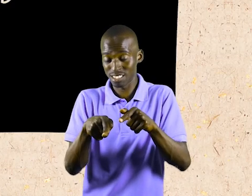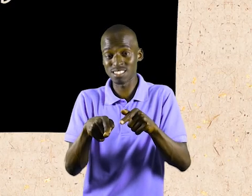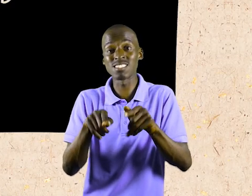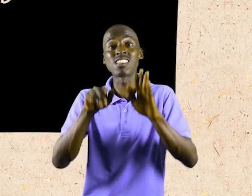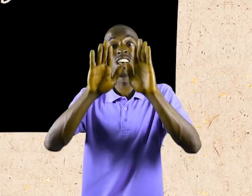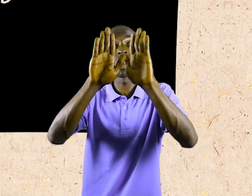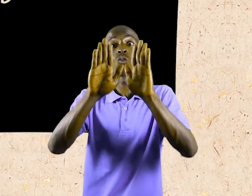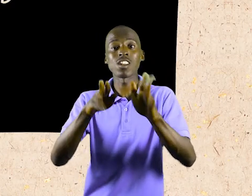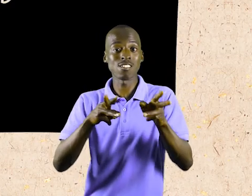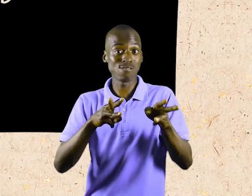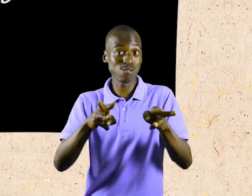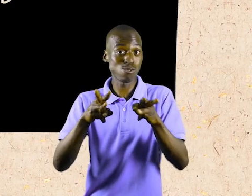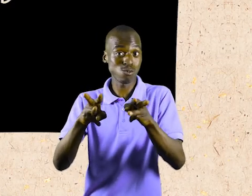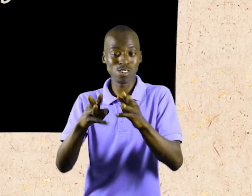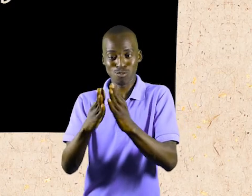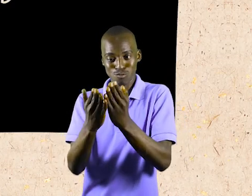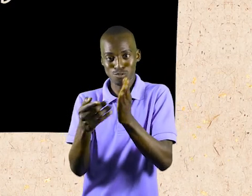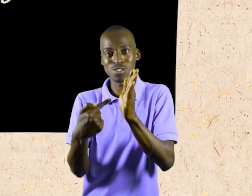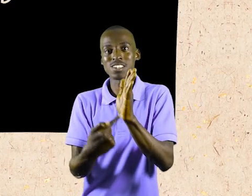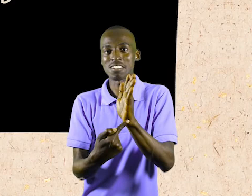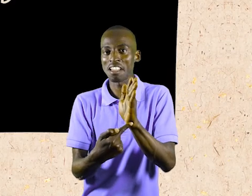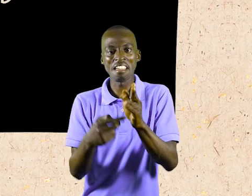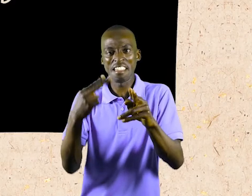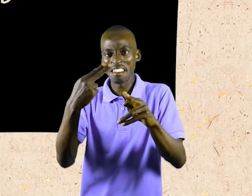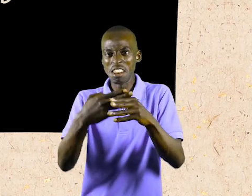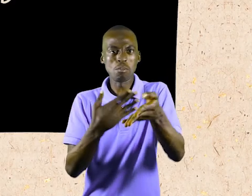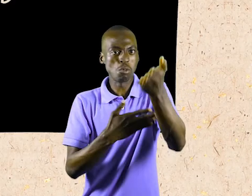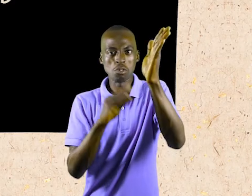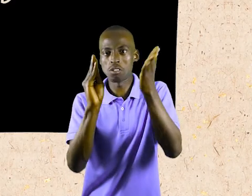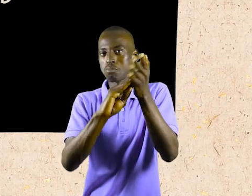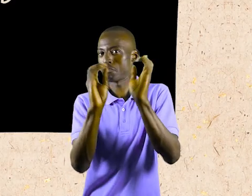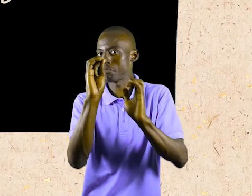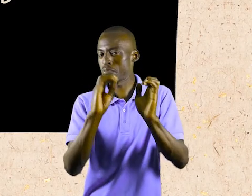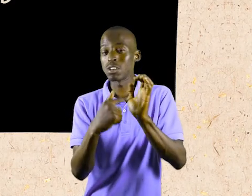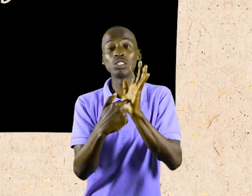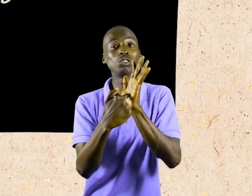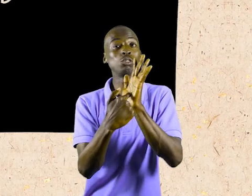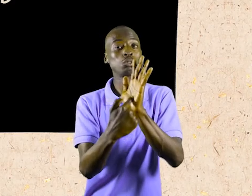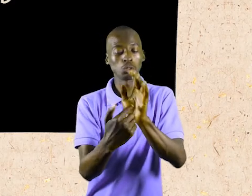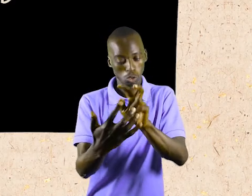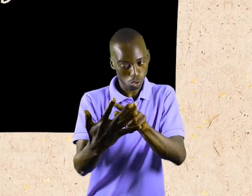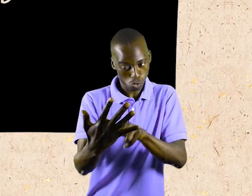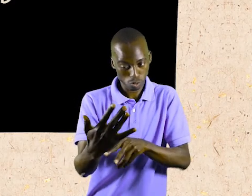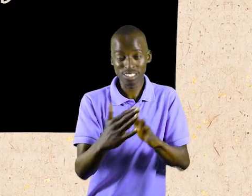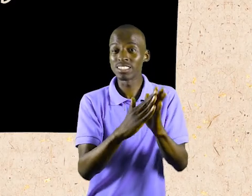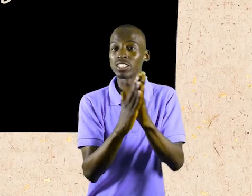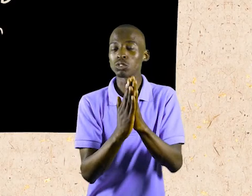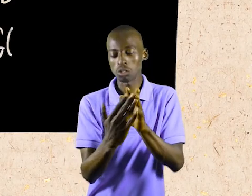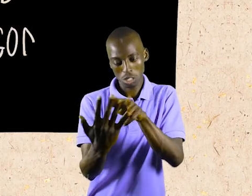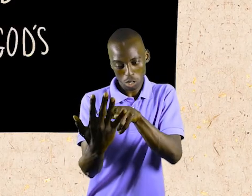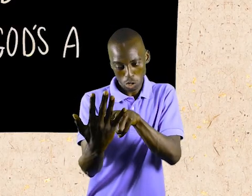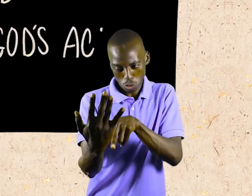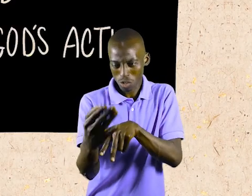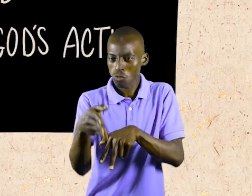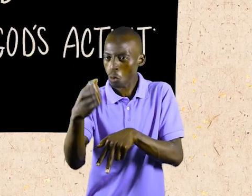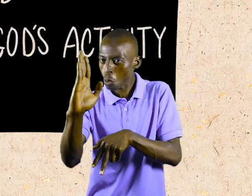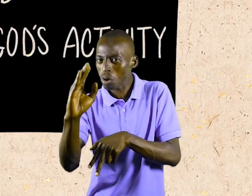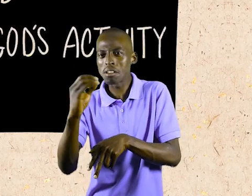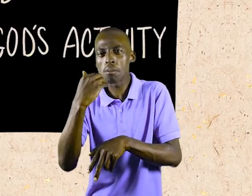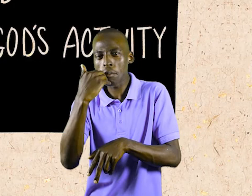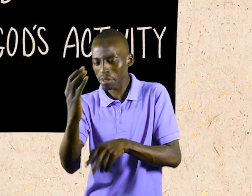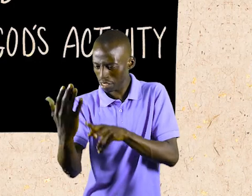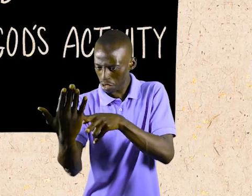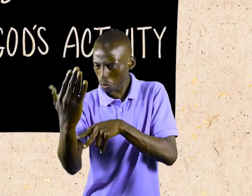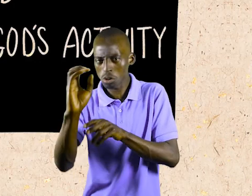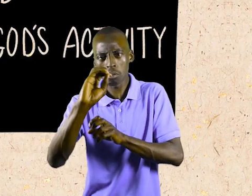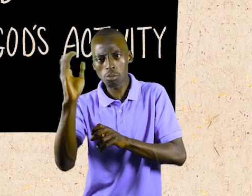brilliant technique by the author, who's anonymous, by the way. It's an invitation to read this story looking for God's activity, and